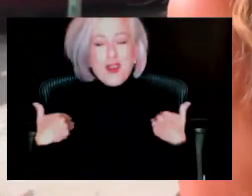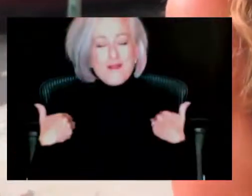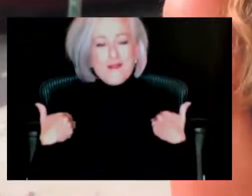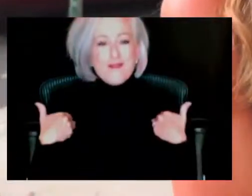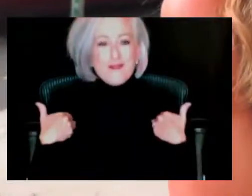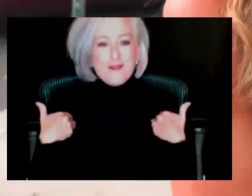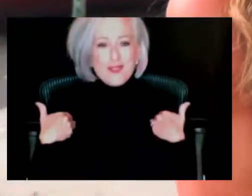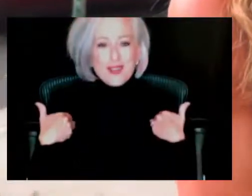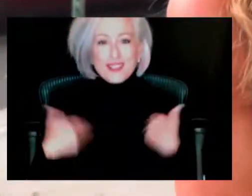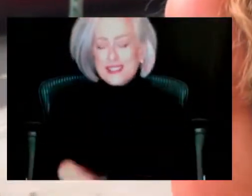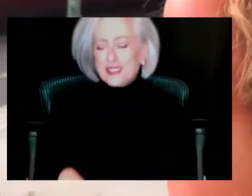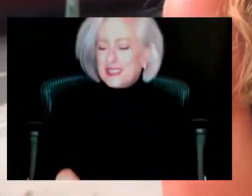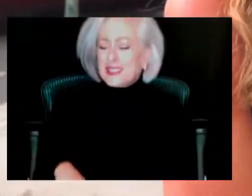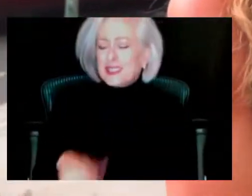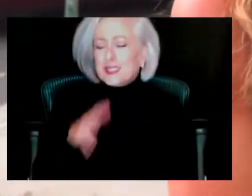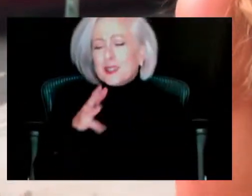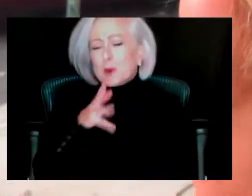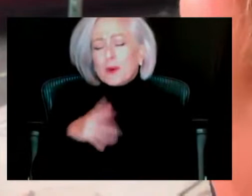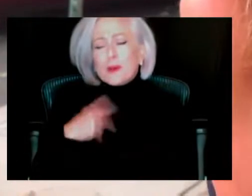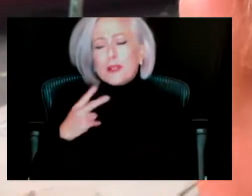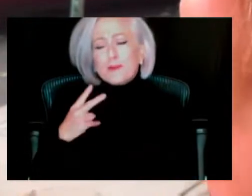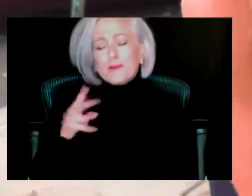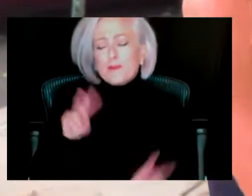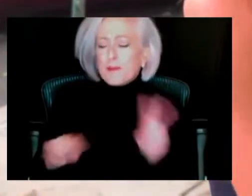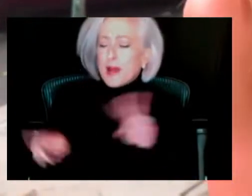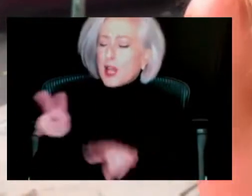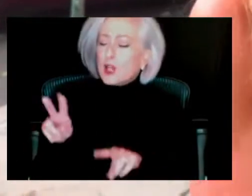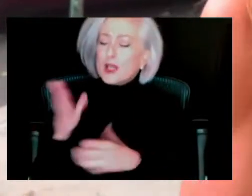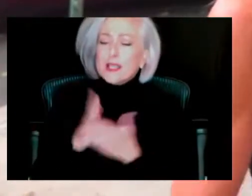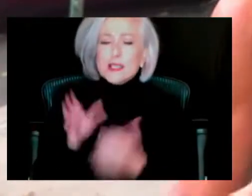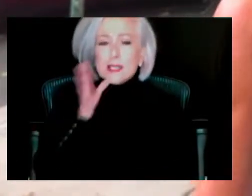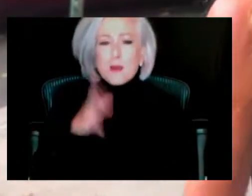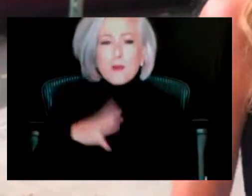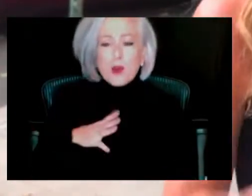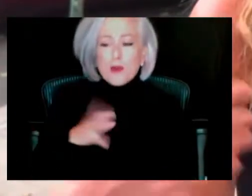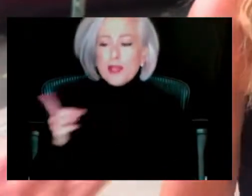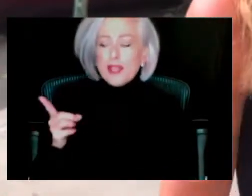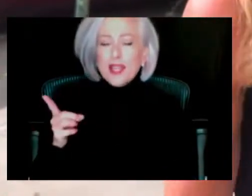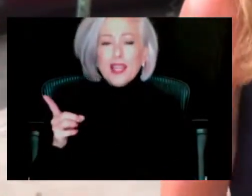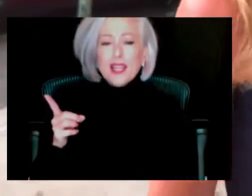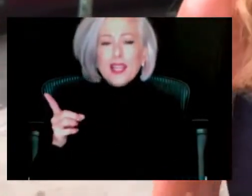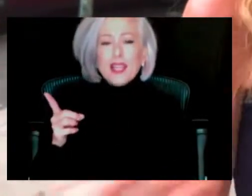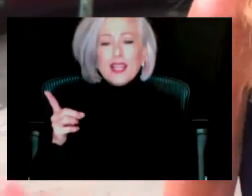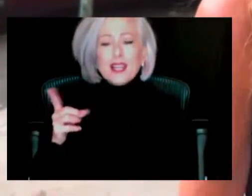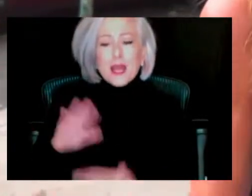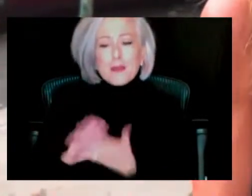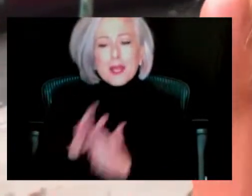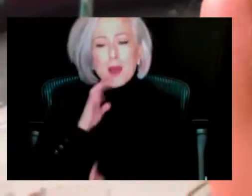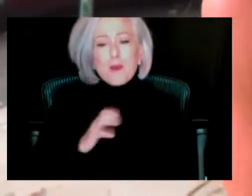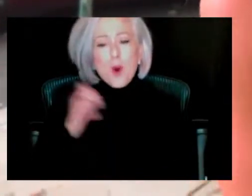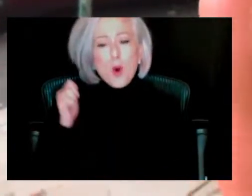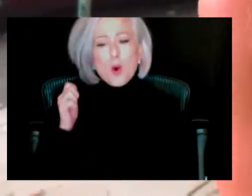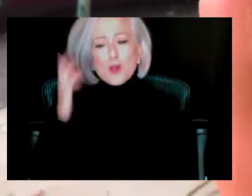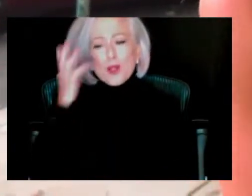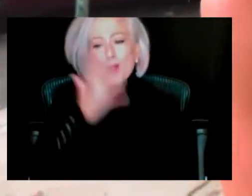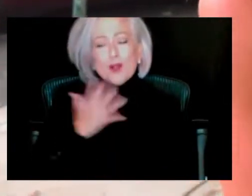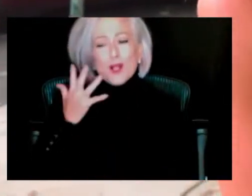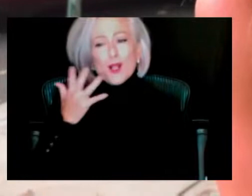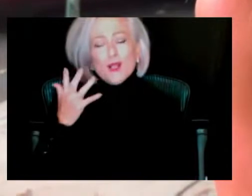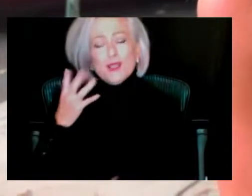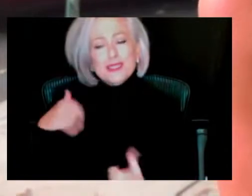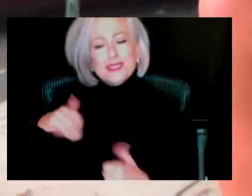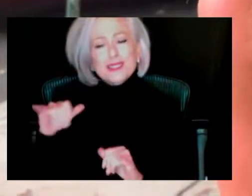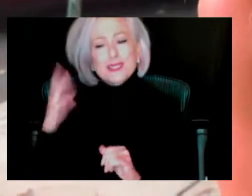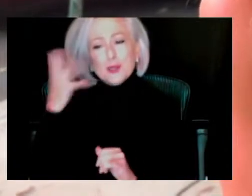I look at some women who have aged gracefully instead of doing plastic surgery and stuff, and I think, oh,